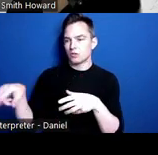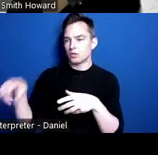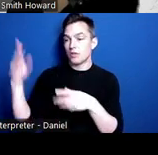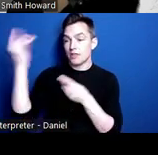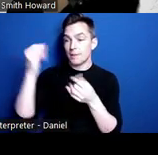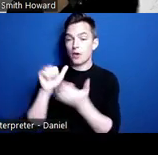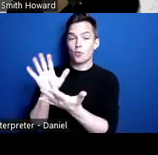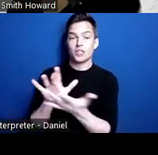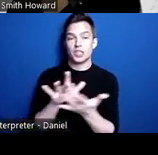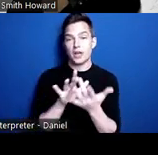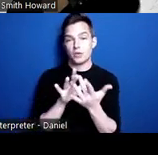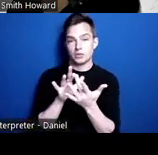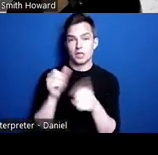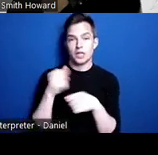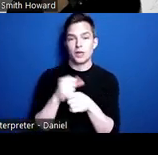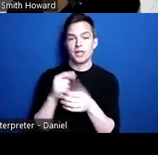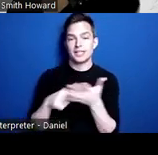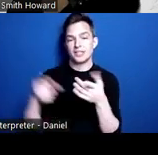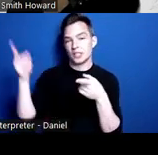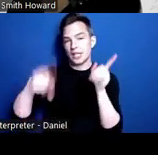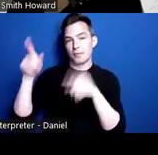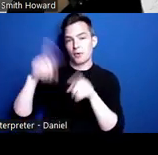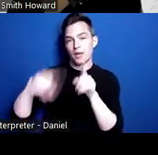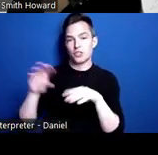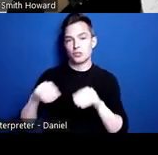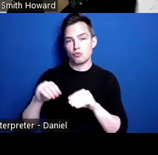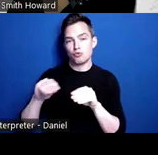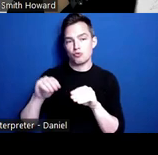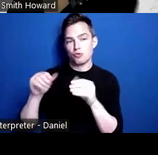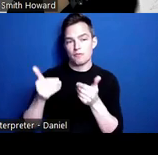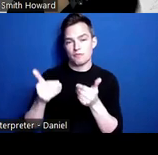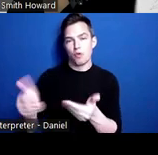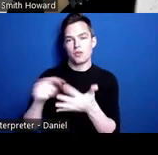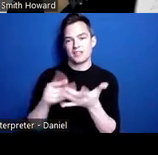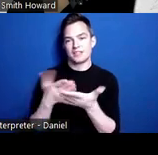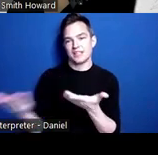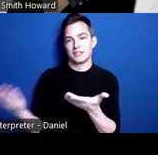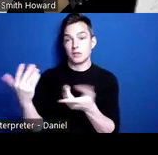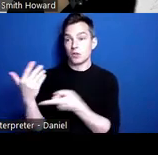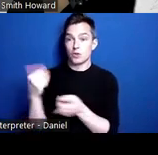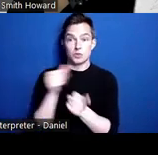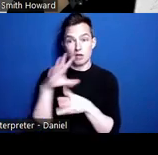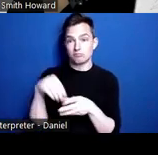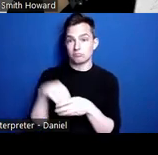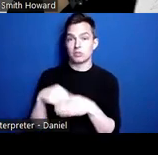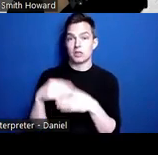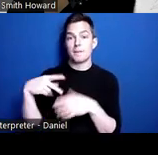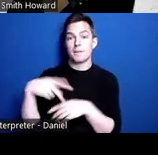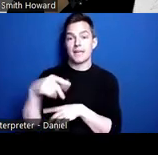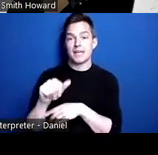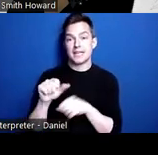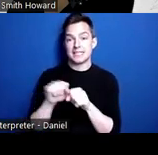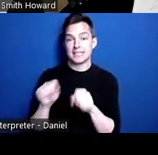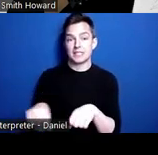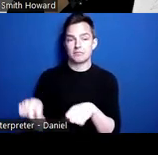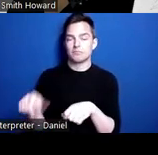reaching out and creating those kind of collaborations to help move these kinds of things forward. For those that are not part of the protection advocacy system, you know, feel